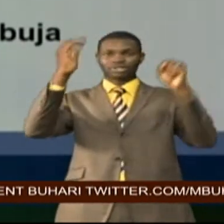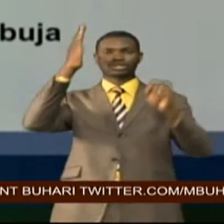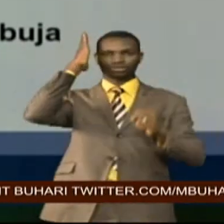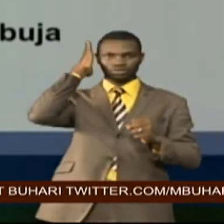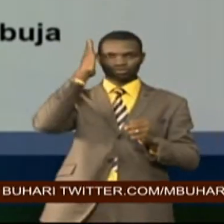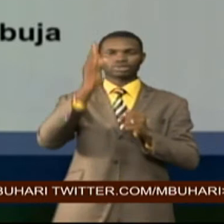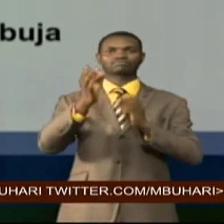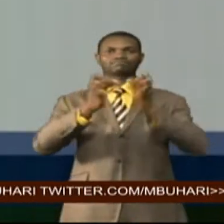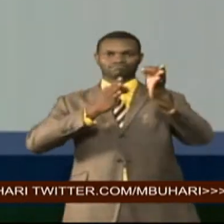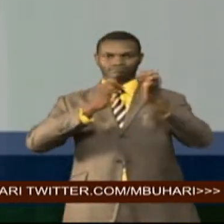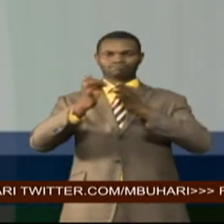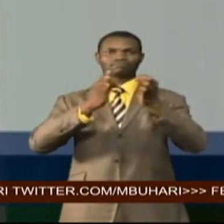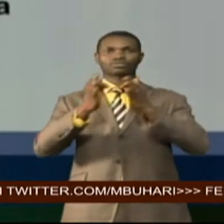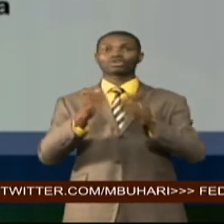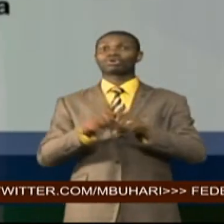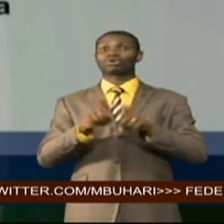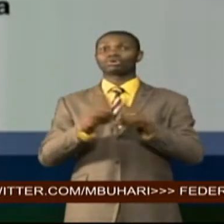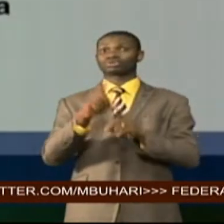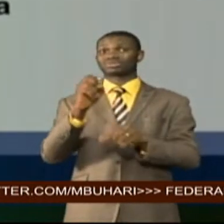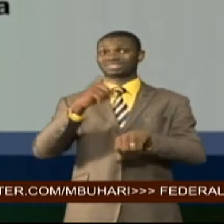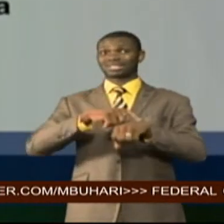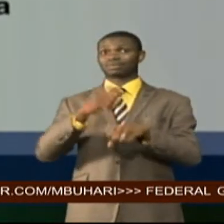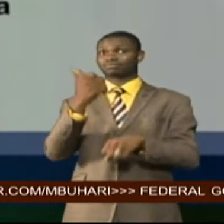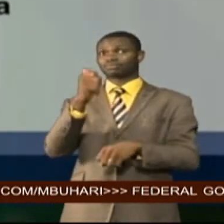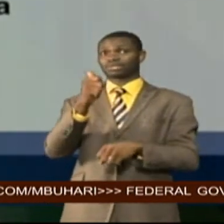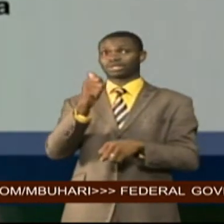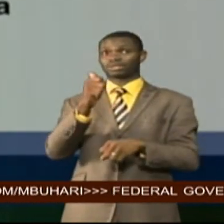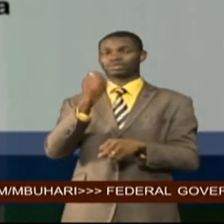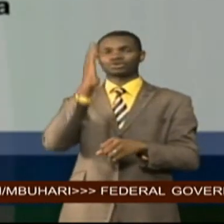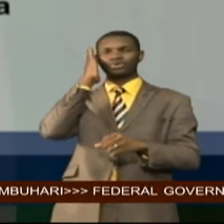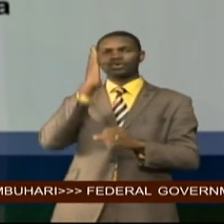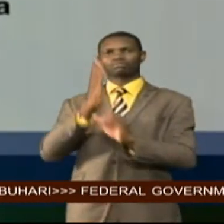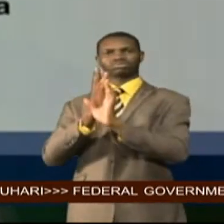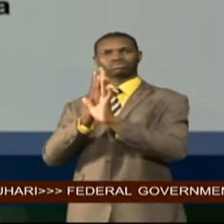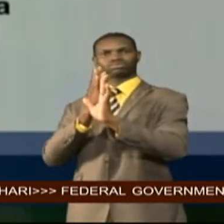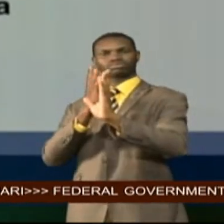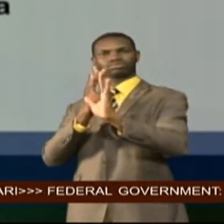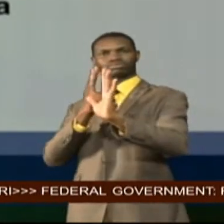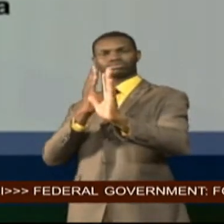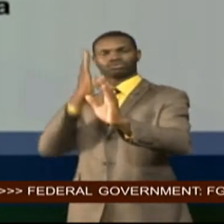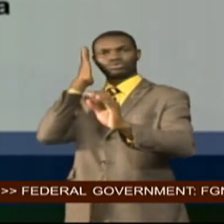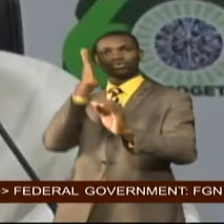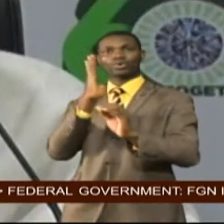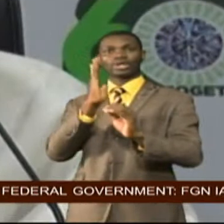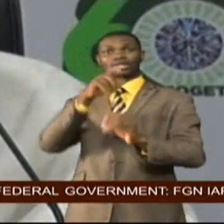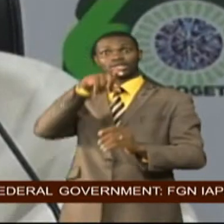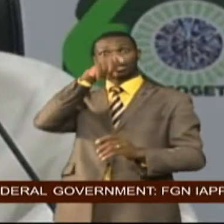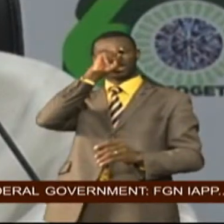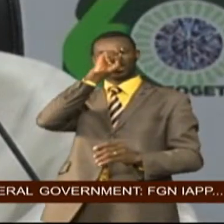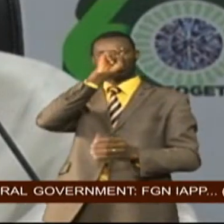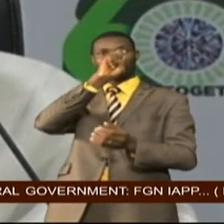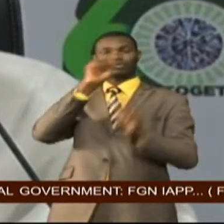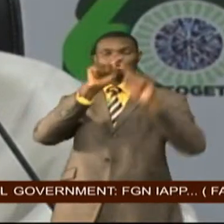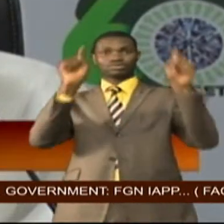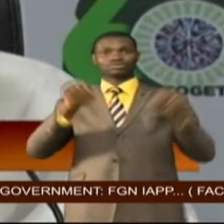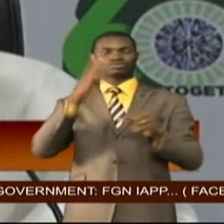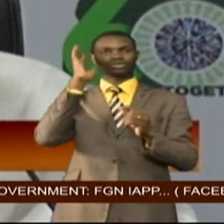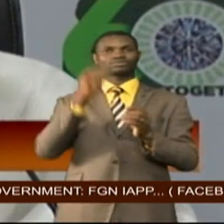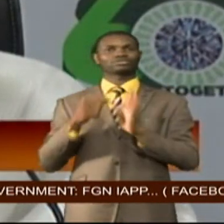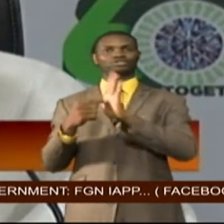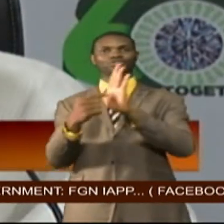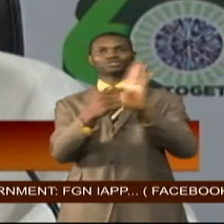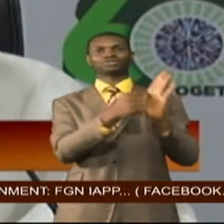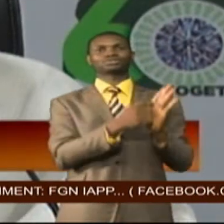and later at 10 o'clock, there will be the Guard of Honor and anniversary parade at the Eagle Square. The 60th Independence